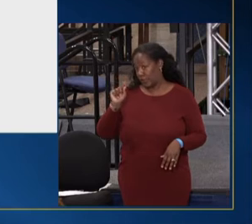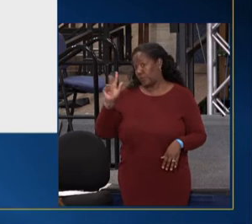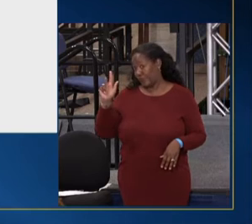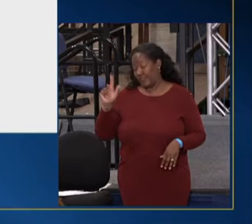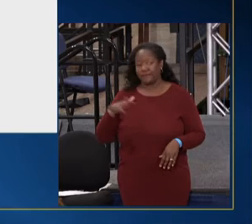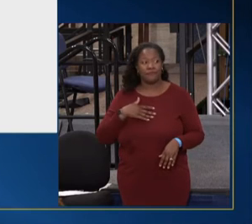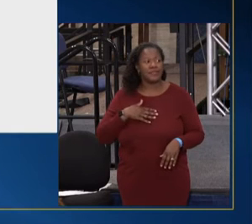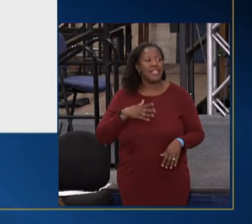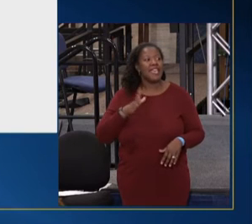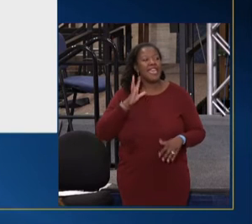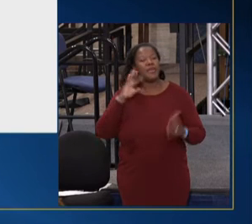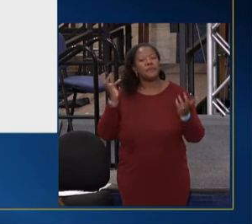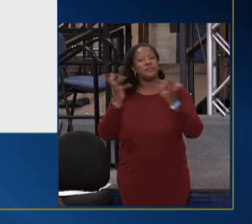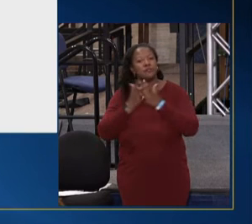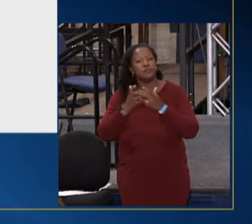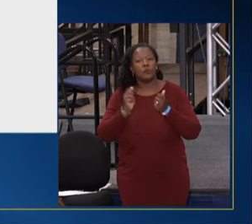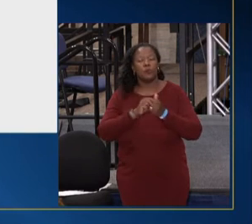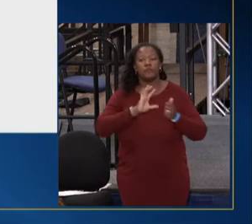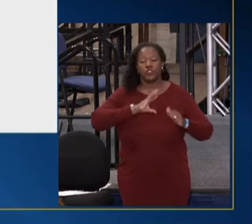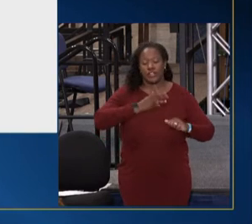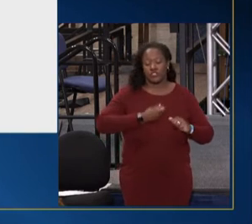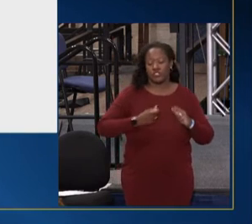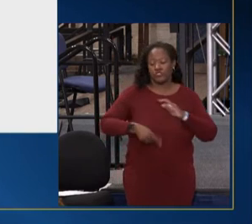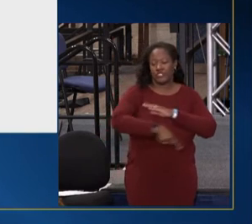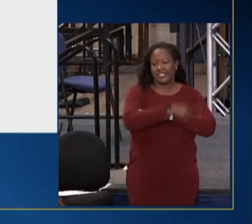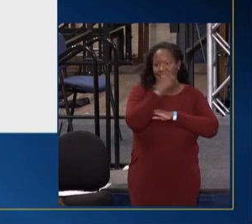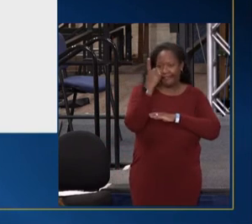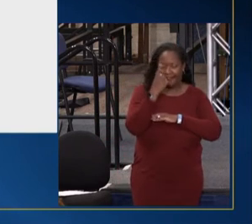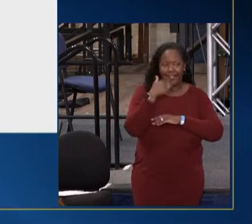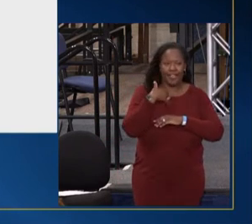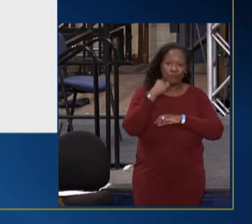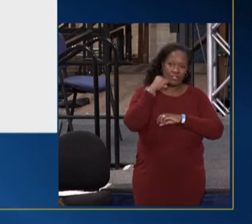with Transgender Day of Visibility, which is our